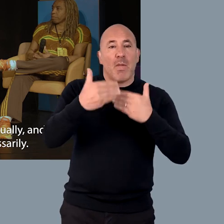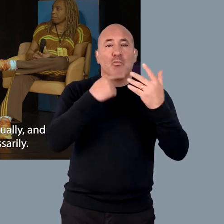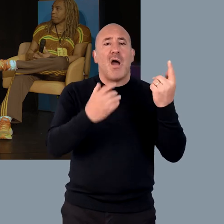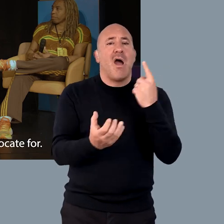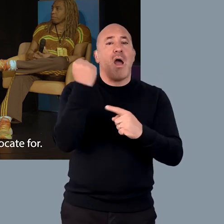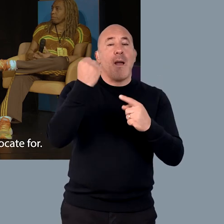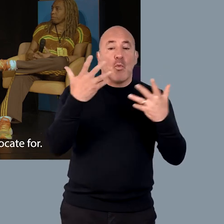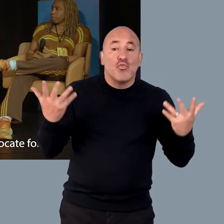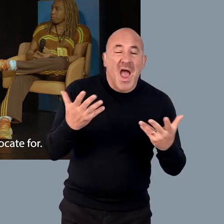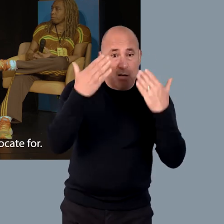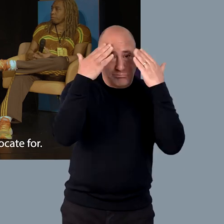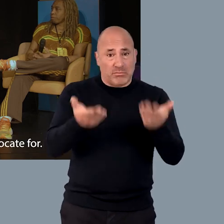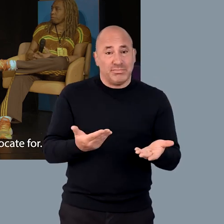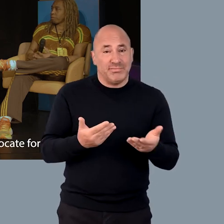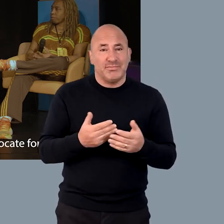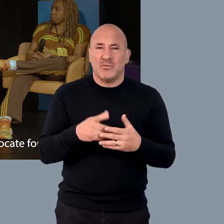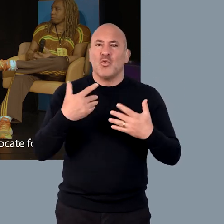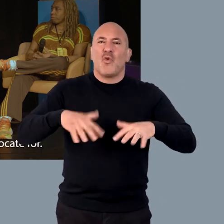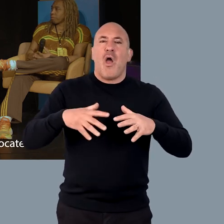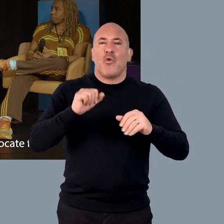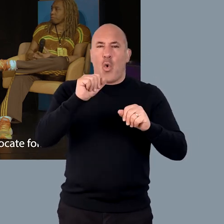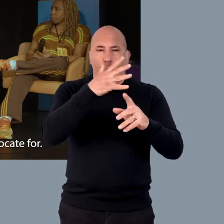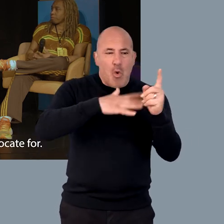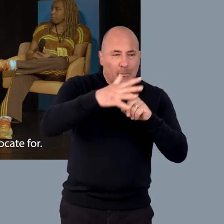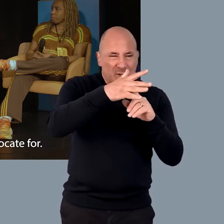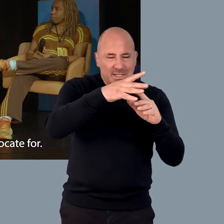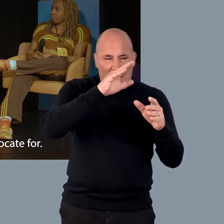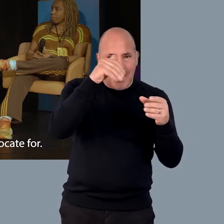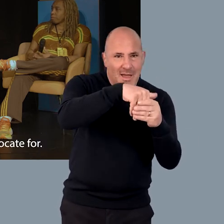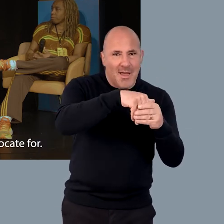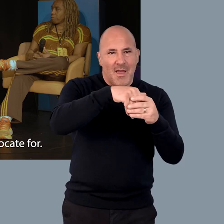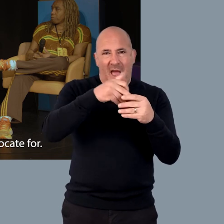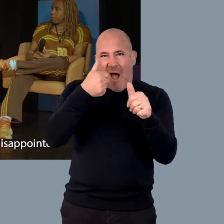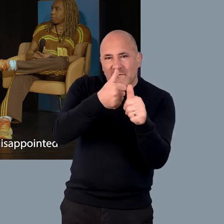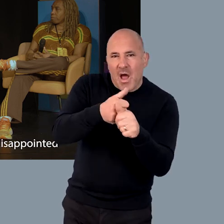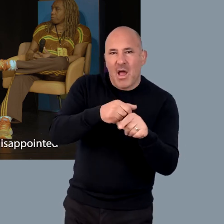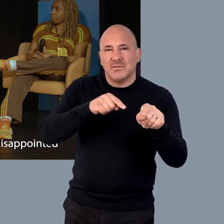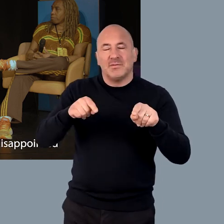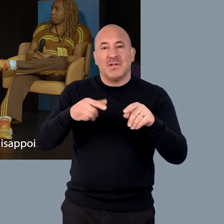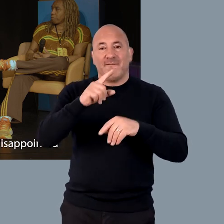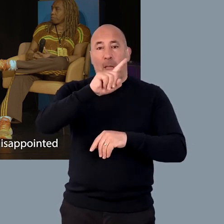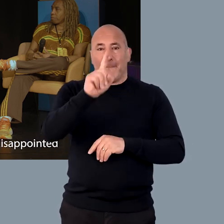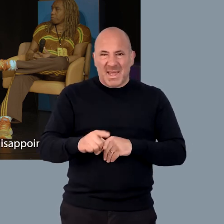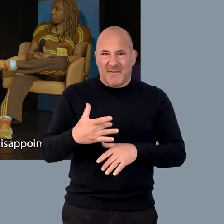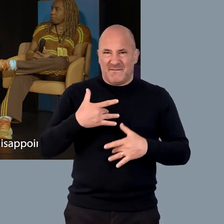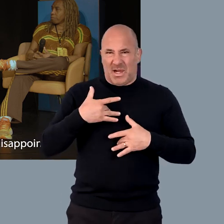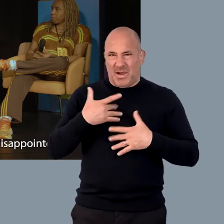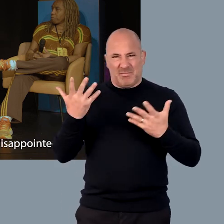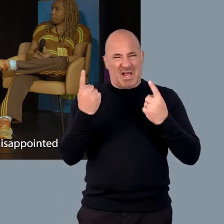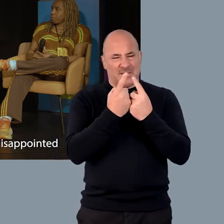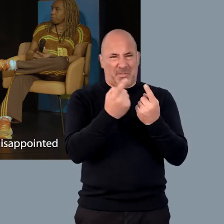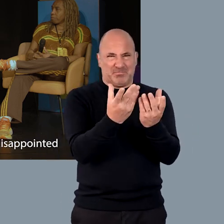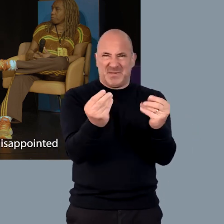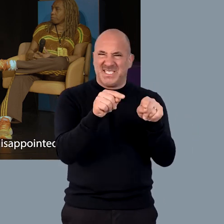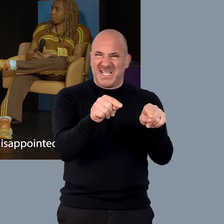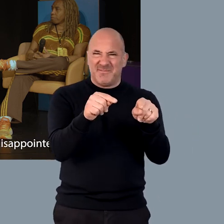necessarily i think there's something really big also about finding your community helping to advocate um for so if you find people that if you if you